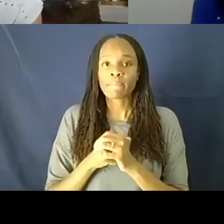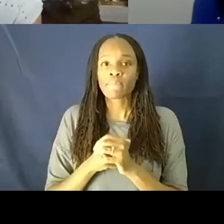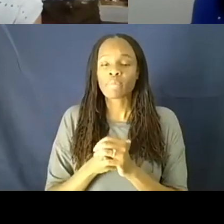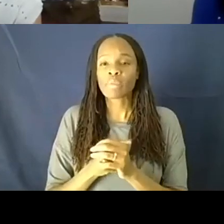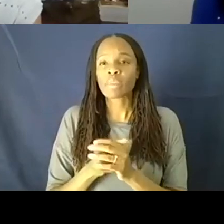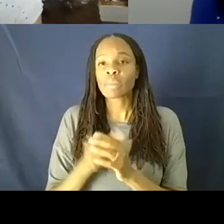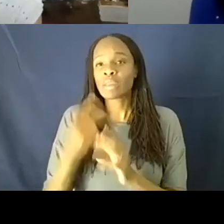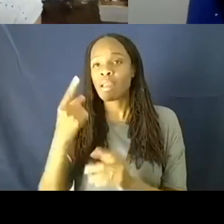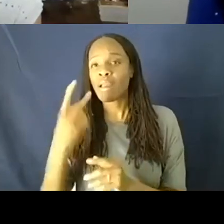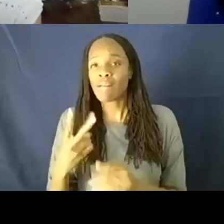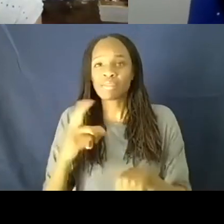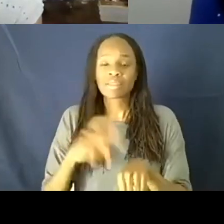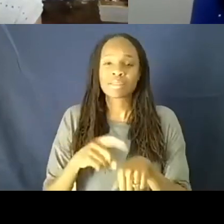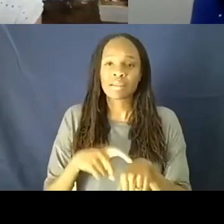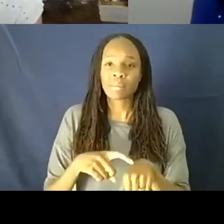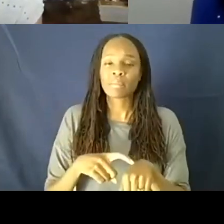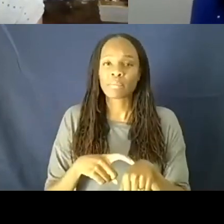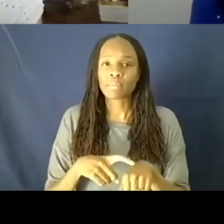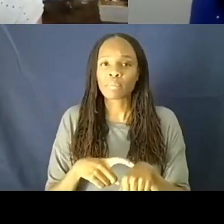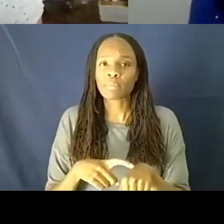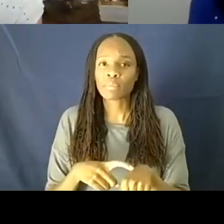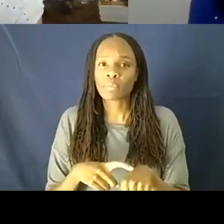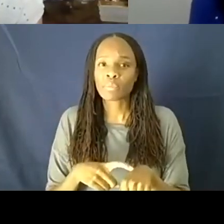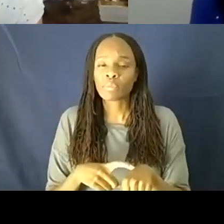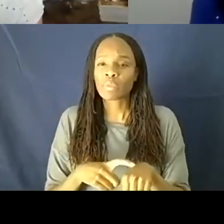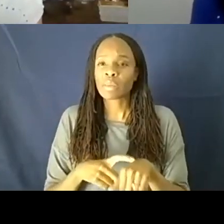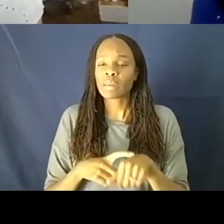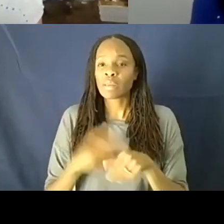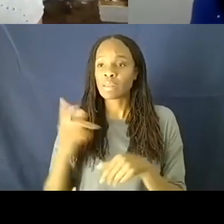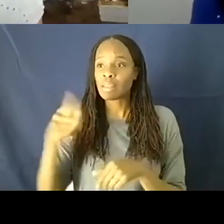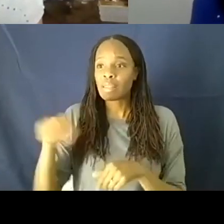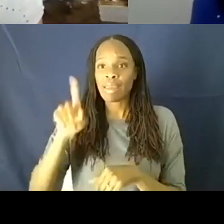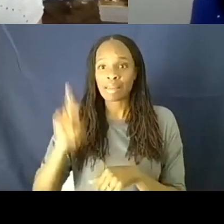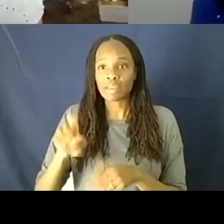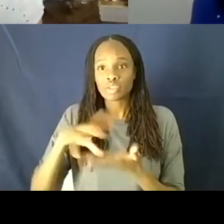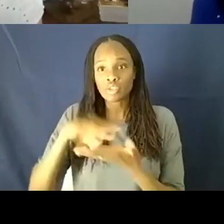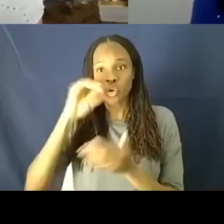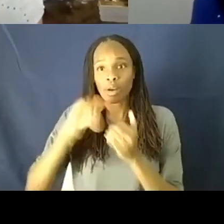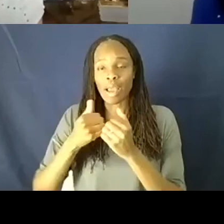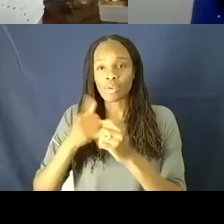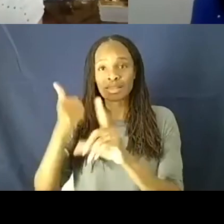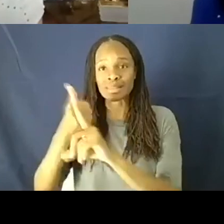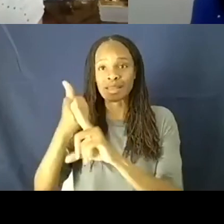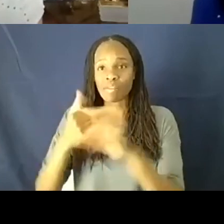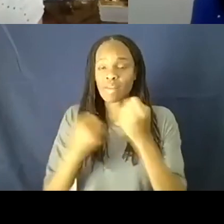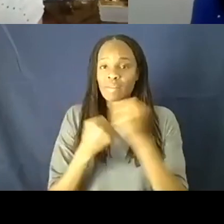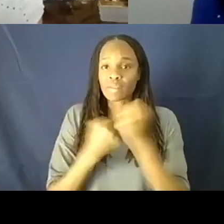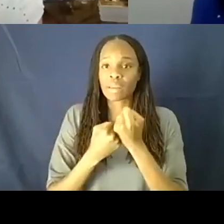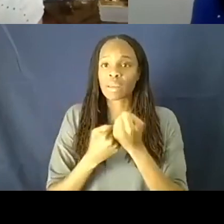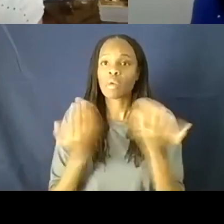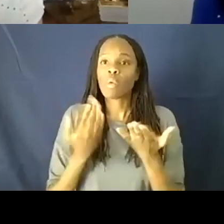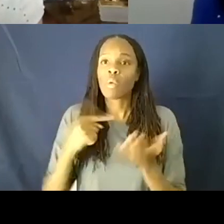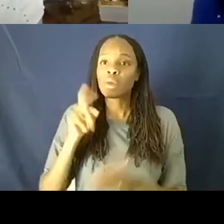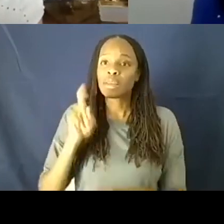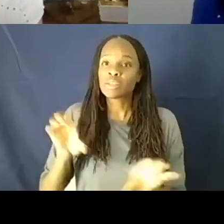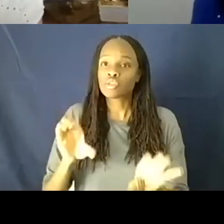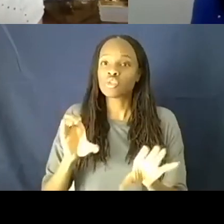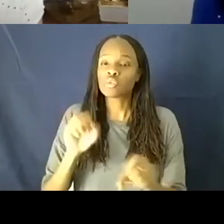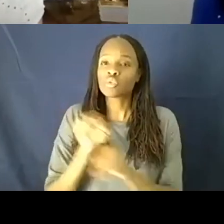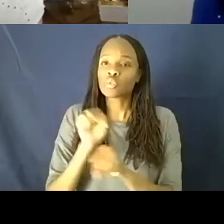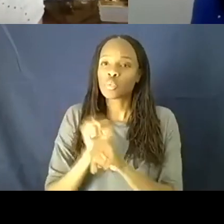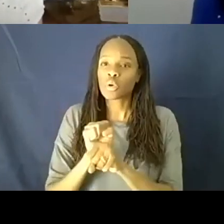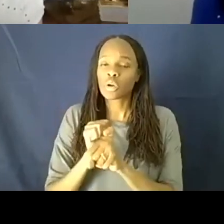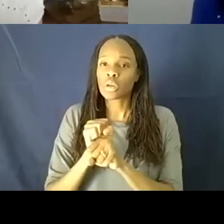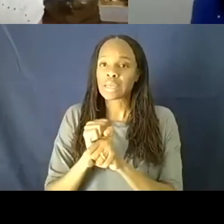the constituency to learn to self-advocate. What I think we need to be able to do is to work within our own